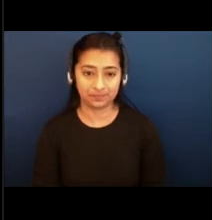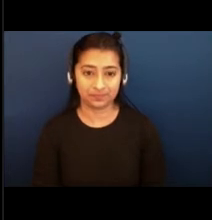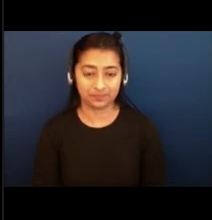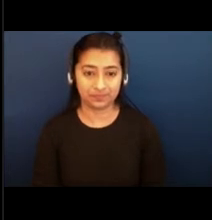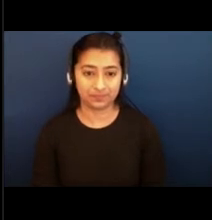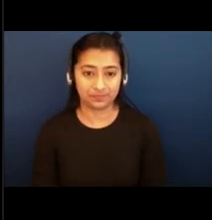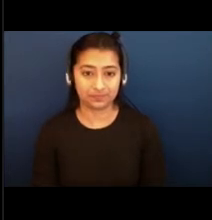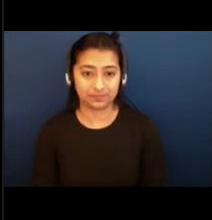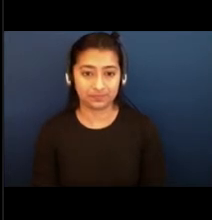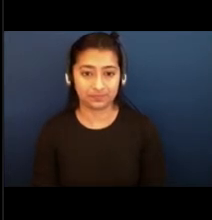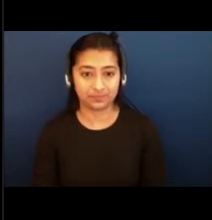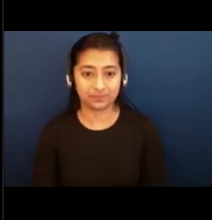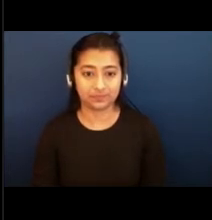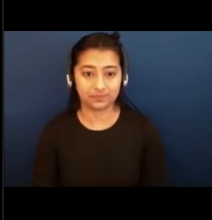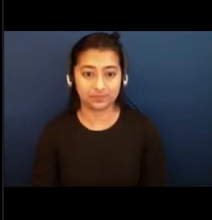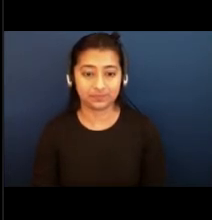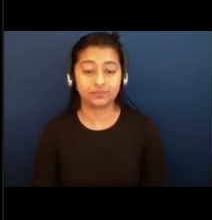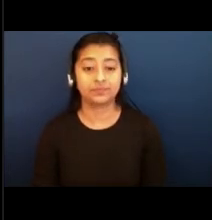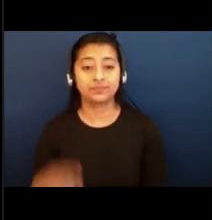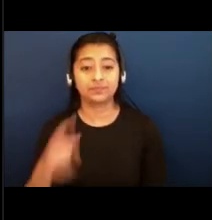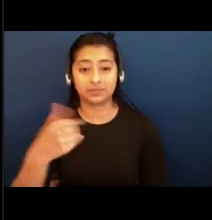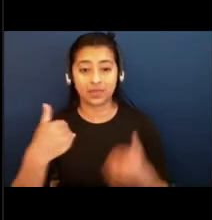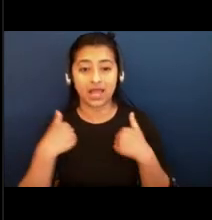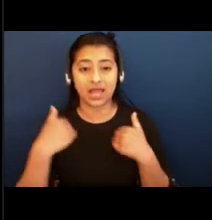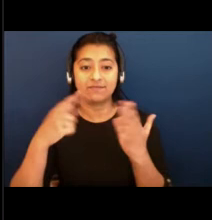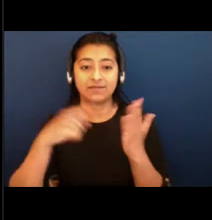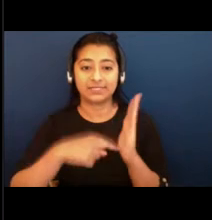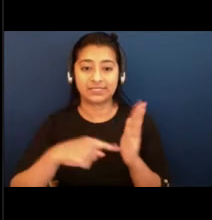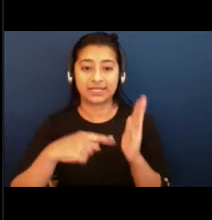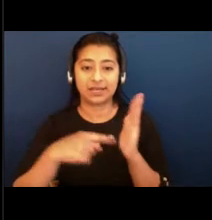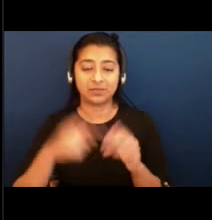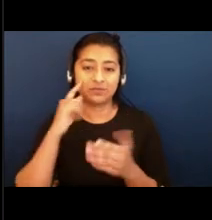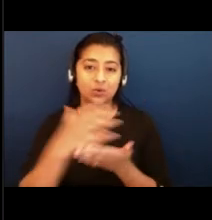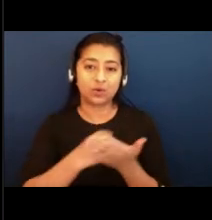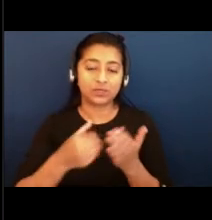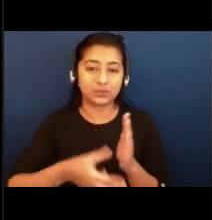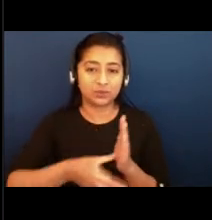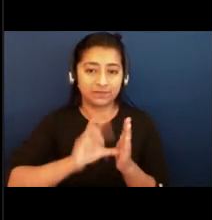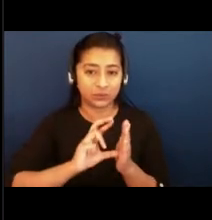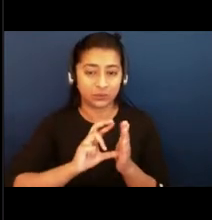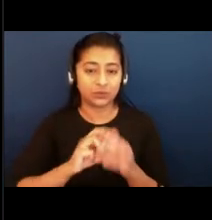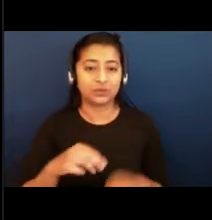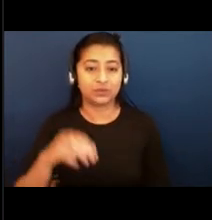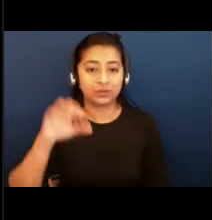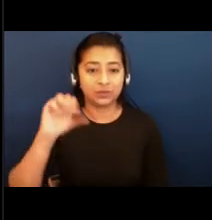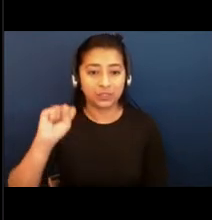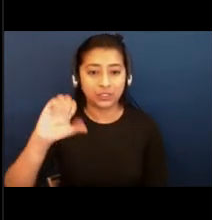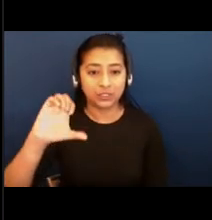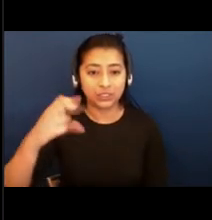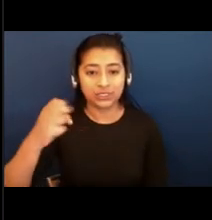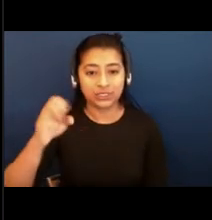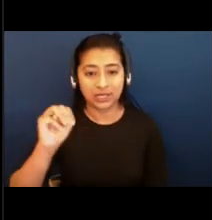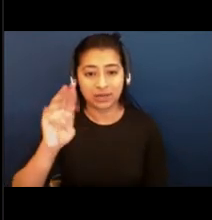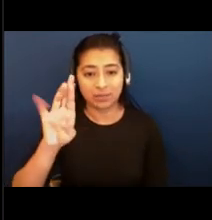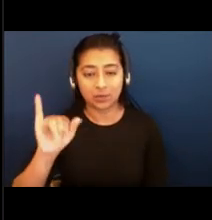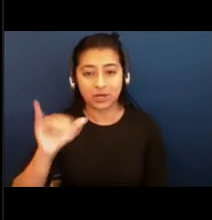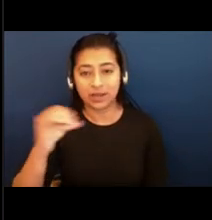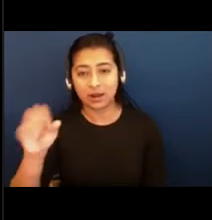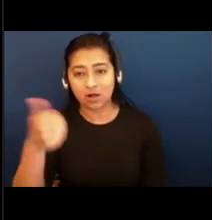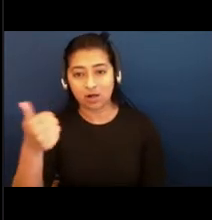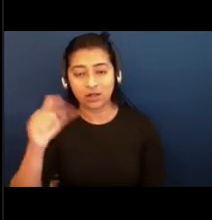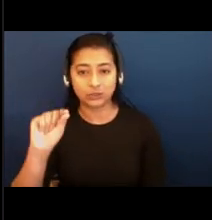And I have here some examples of corpus overviews. Shembri et al. 2013. So that paper